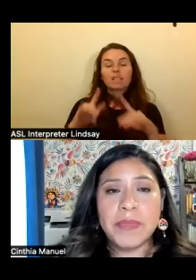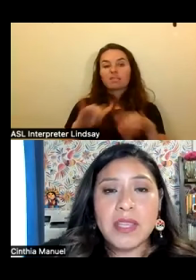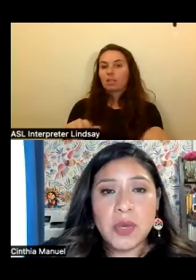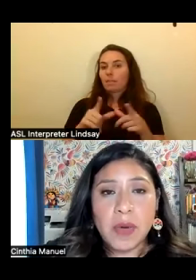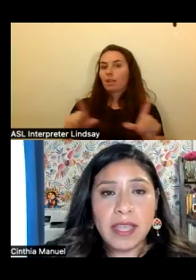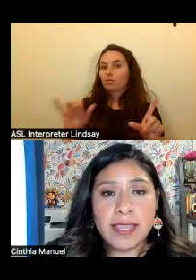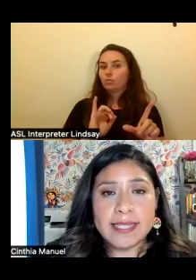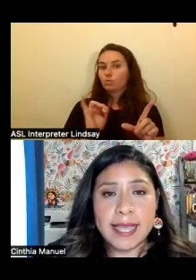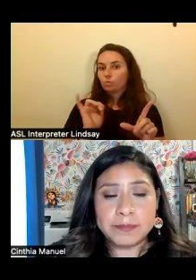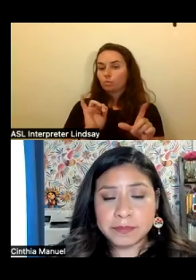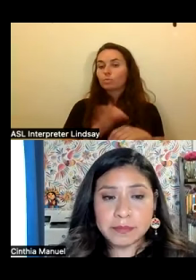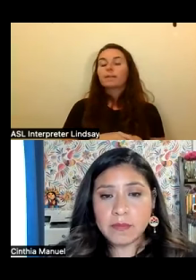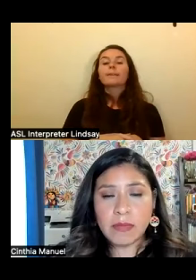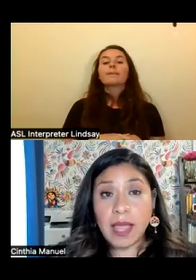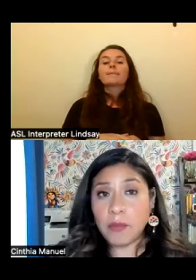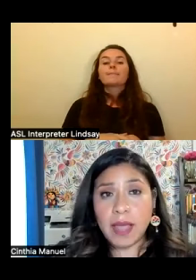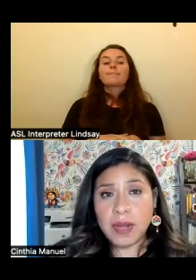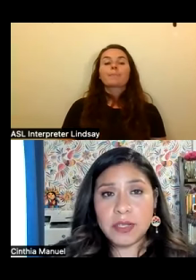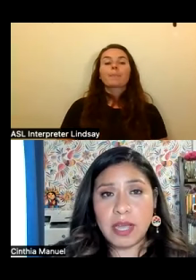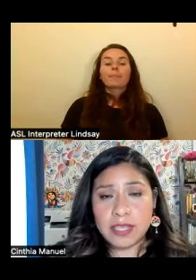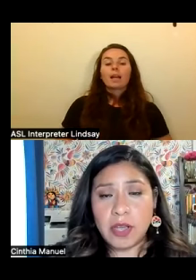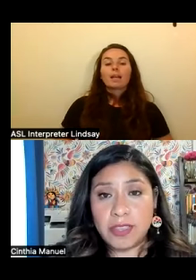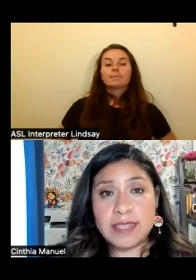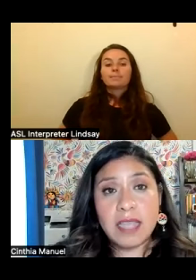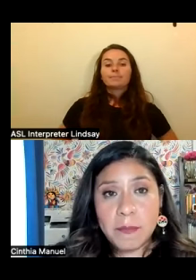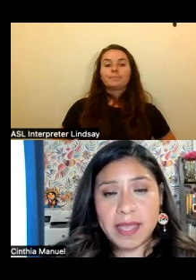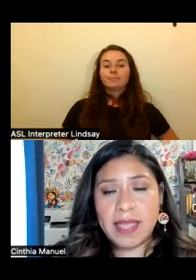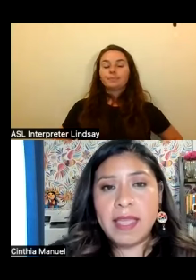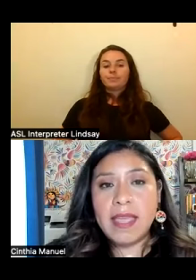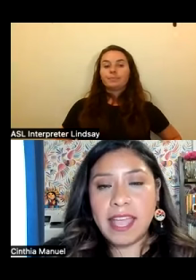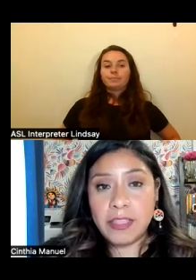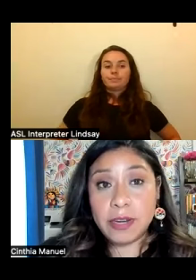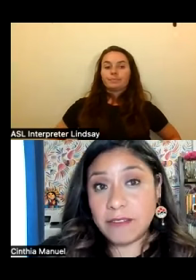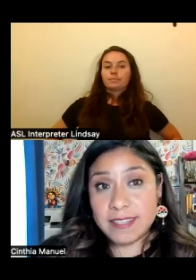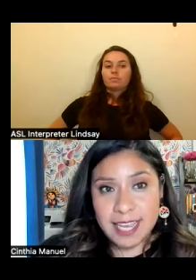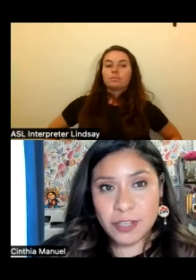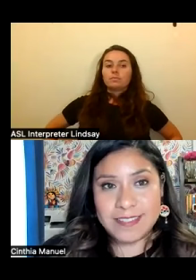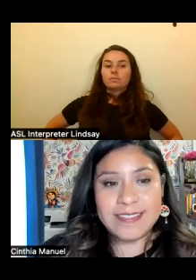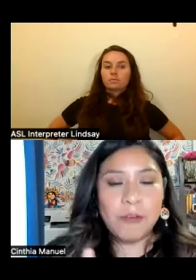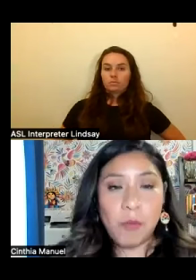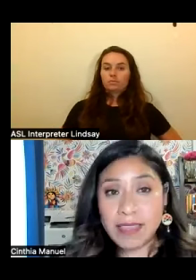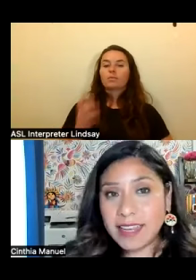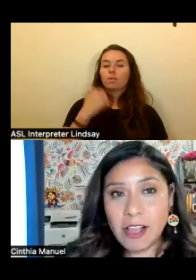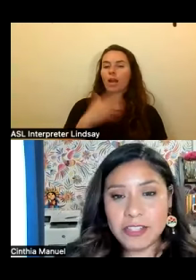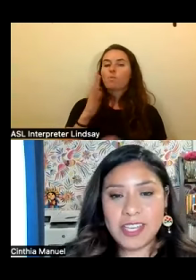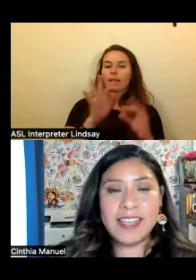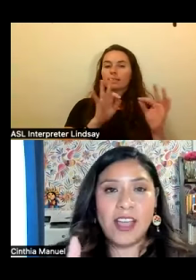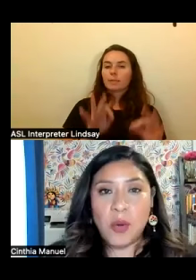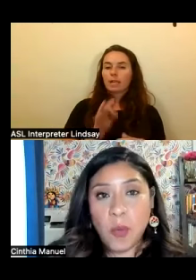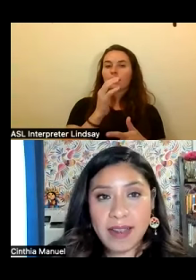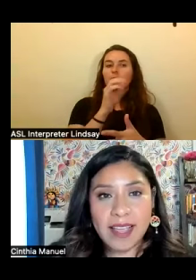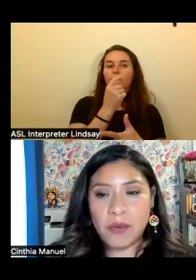language. So one of the things that I wanted to touch on this topic and 3 different sections: 1